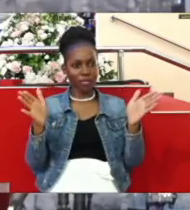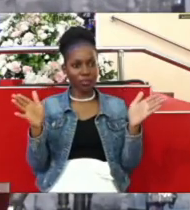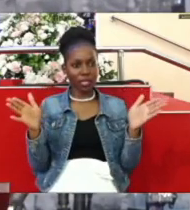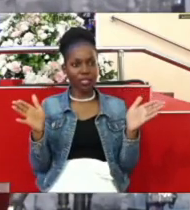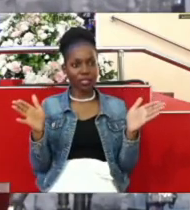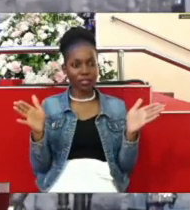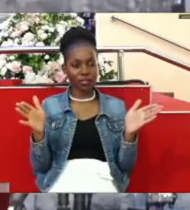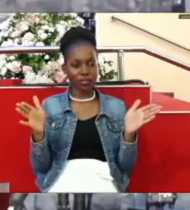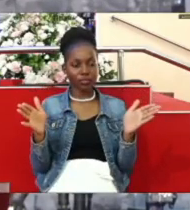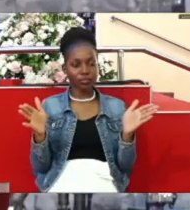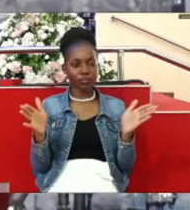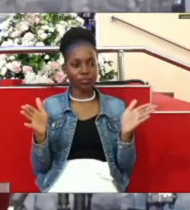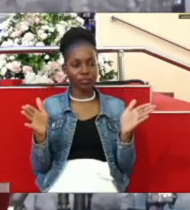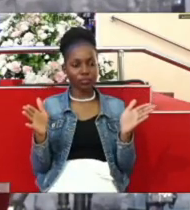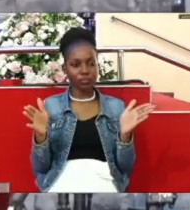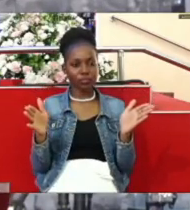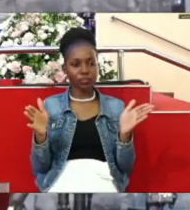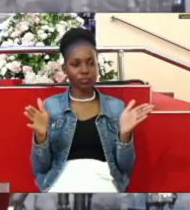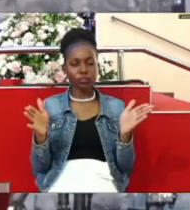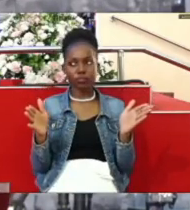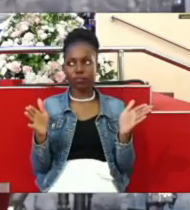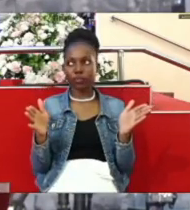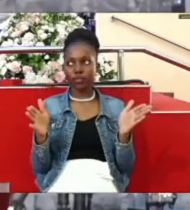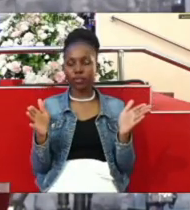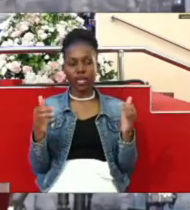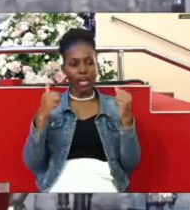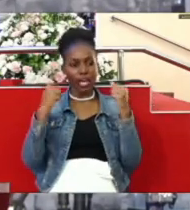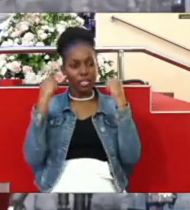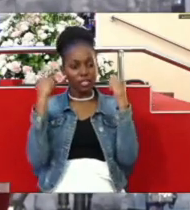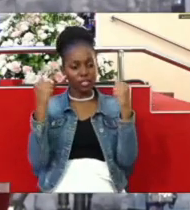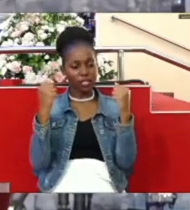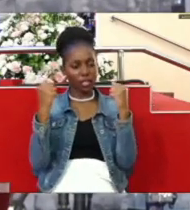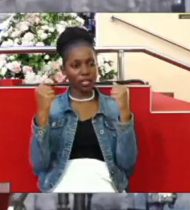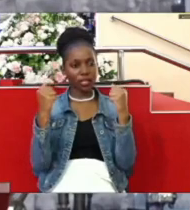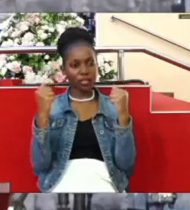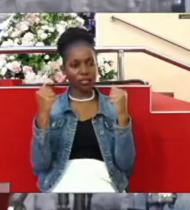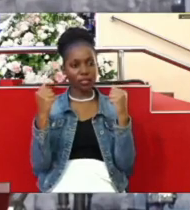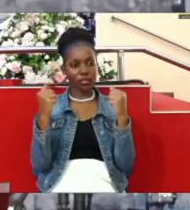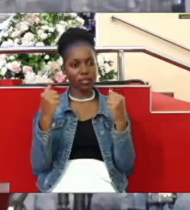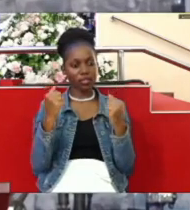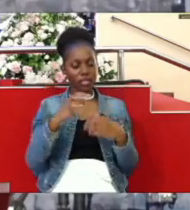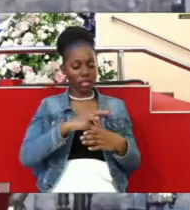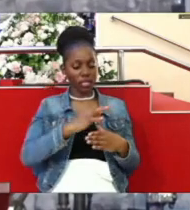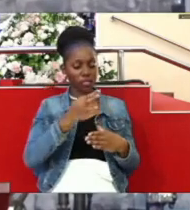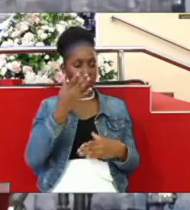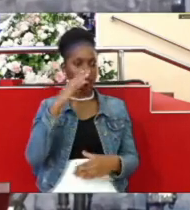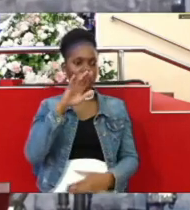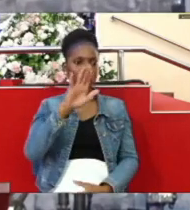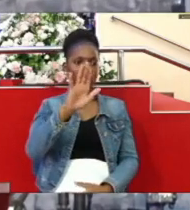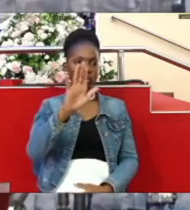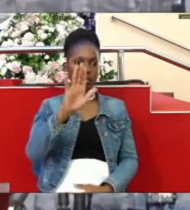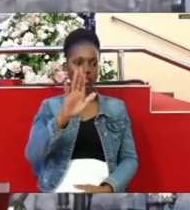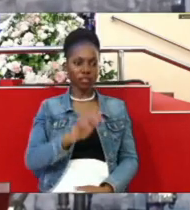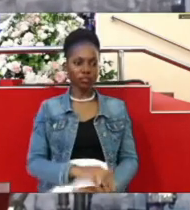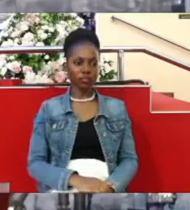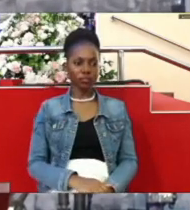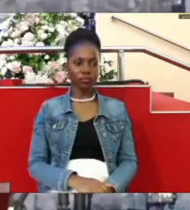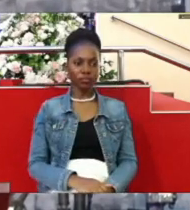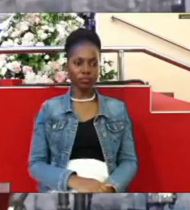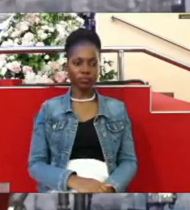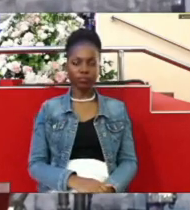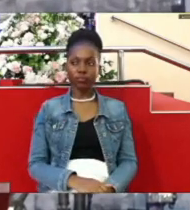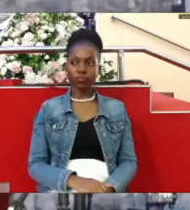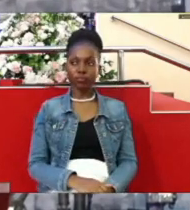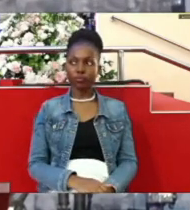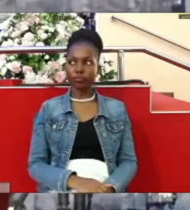cords. And strengthen your stakes. kupanua mipaka yako. You know,